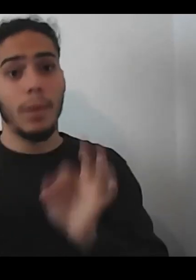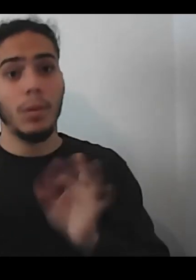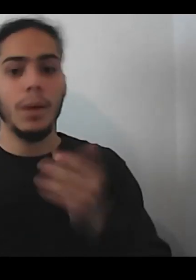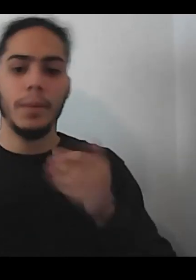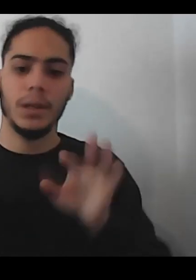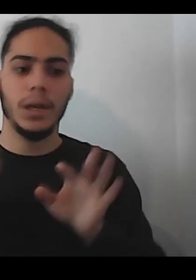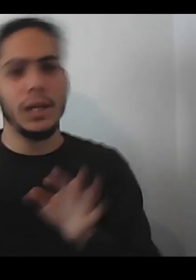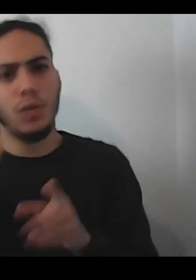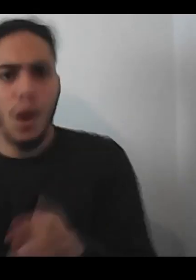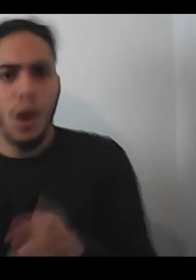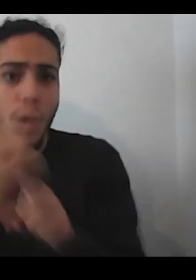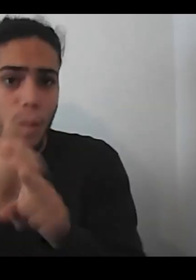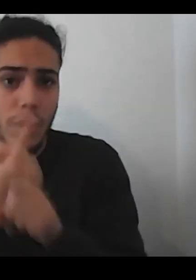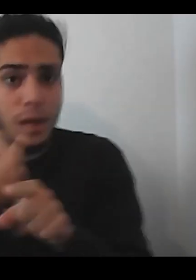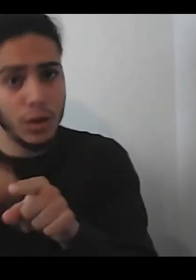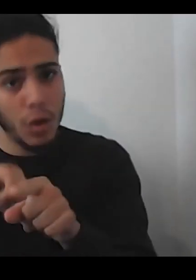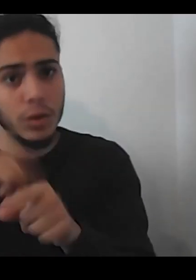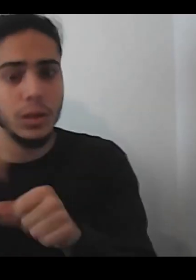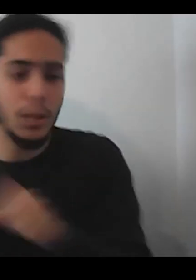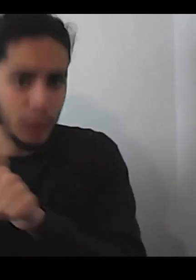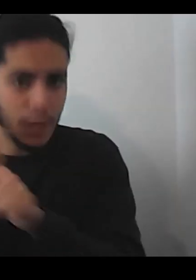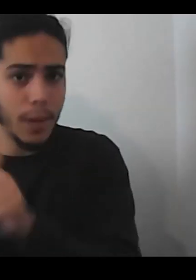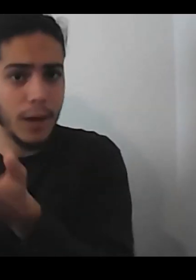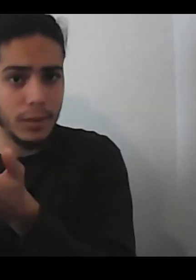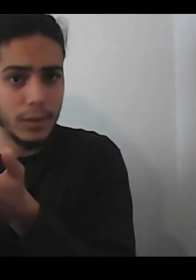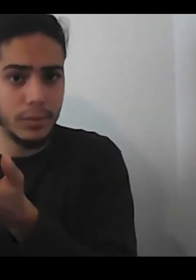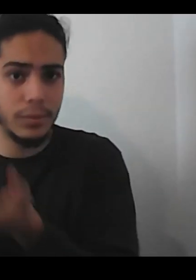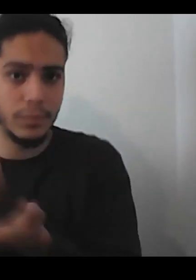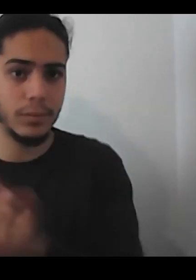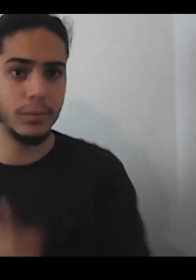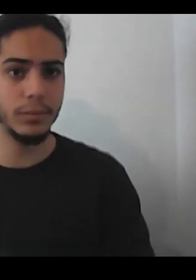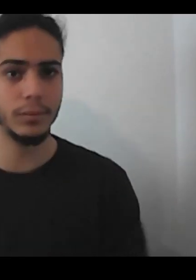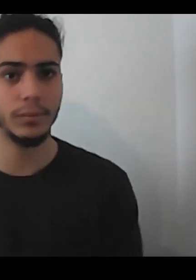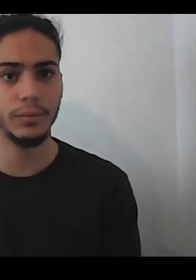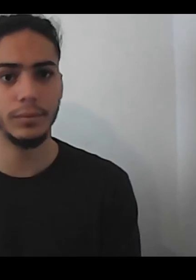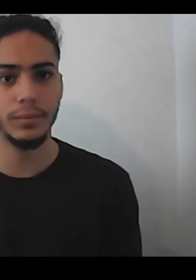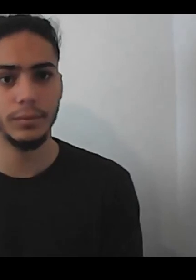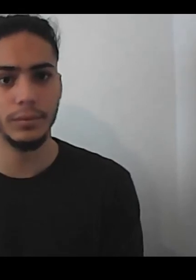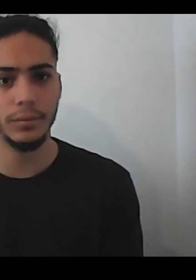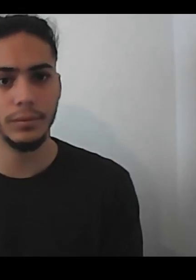improvements that we are investing now on the avatar.